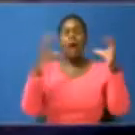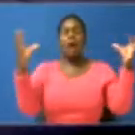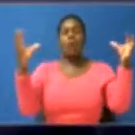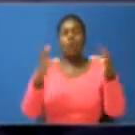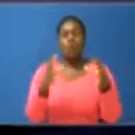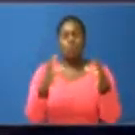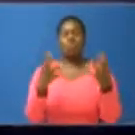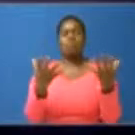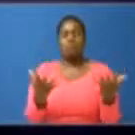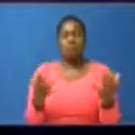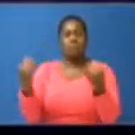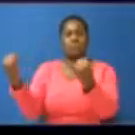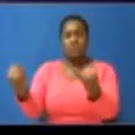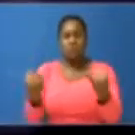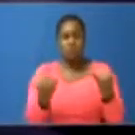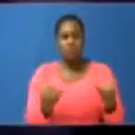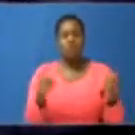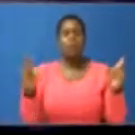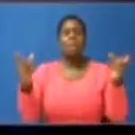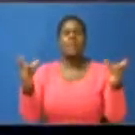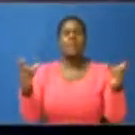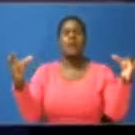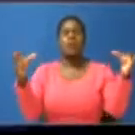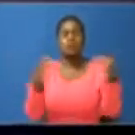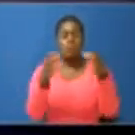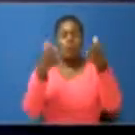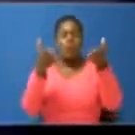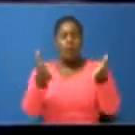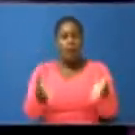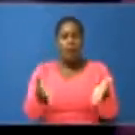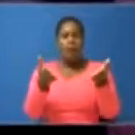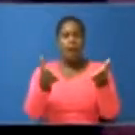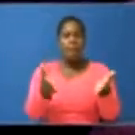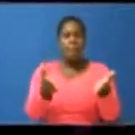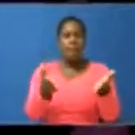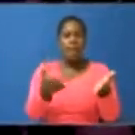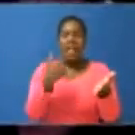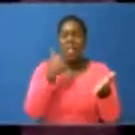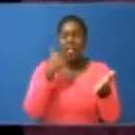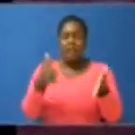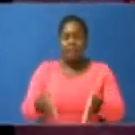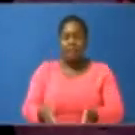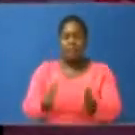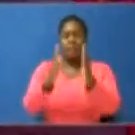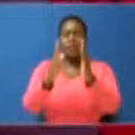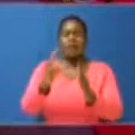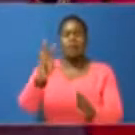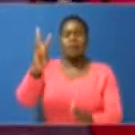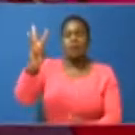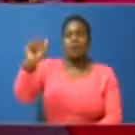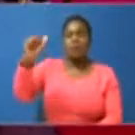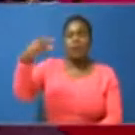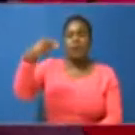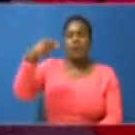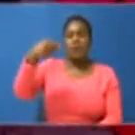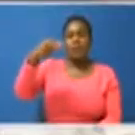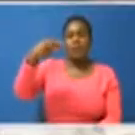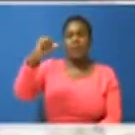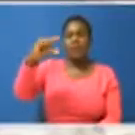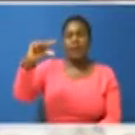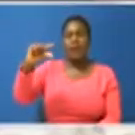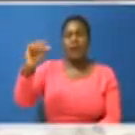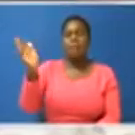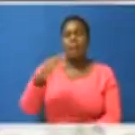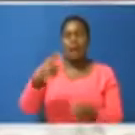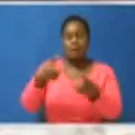just being introduced to the media team here as they take on the red carpet why higa let me take it back to you with your